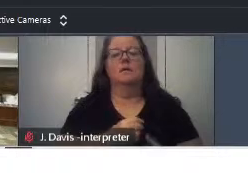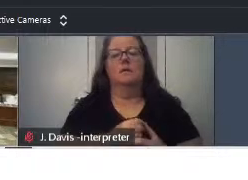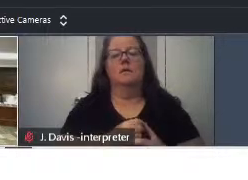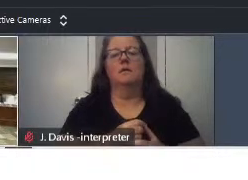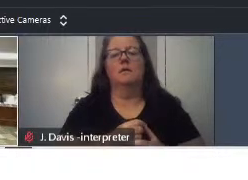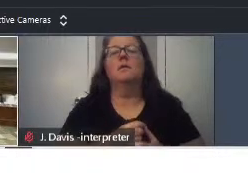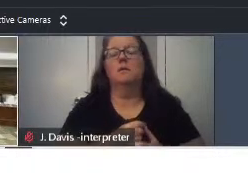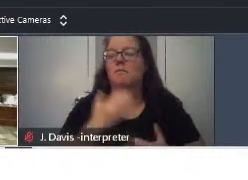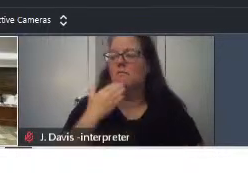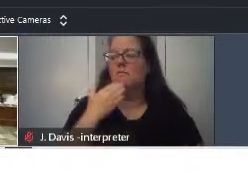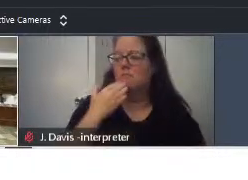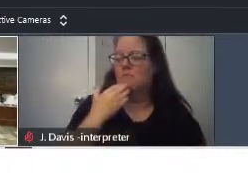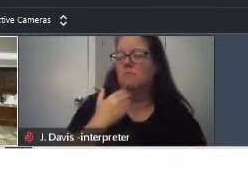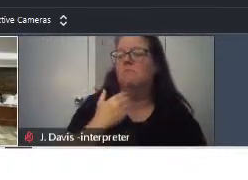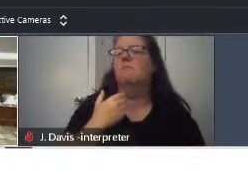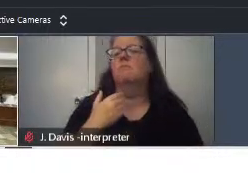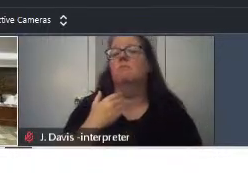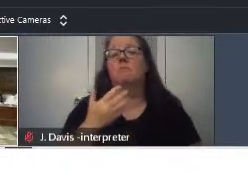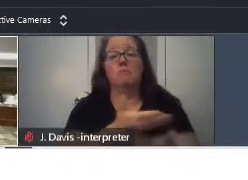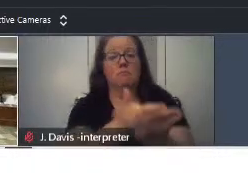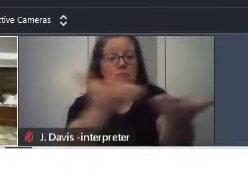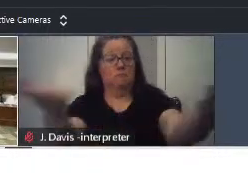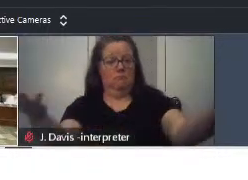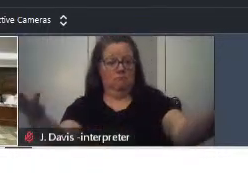Thank you, sir. Colleagues,